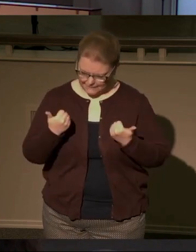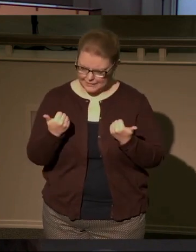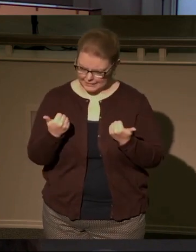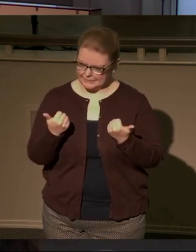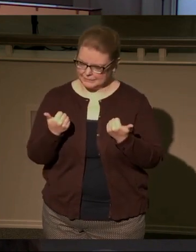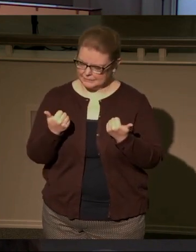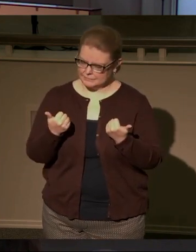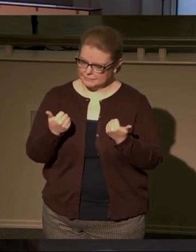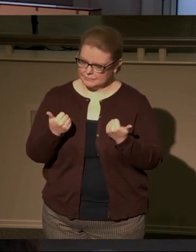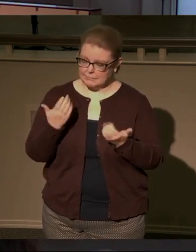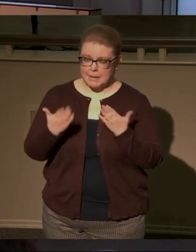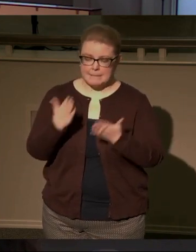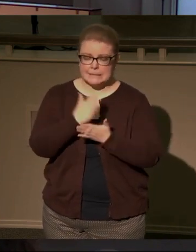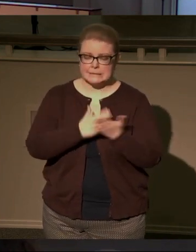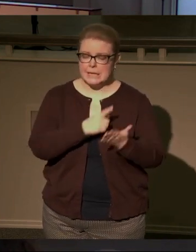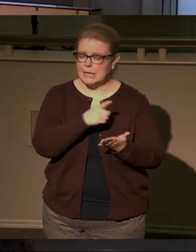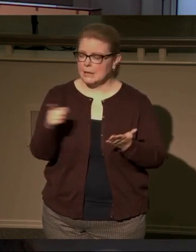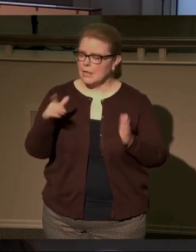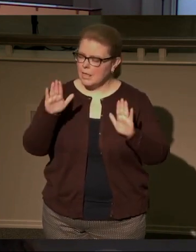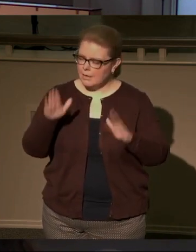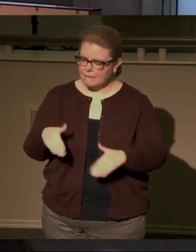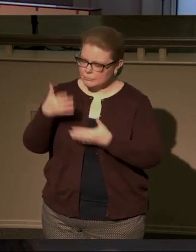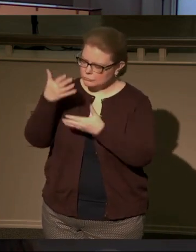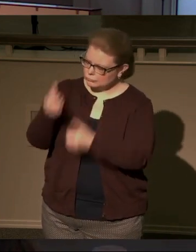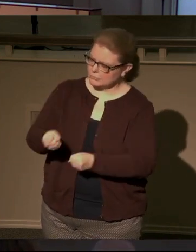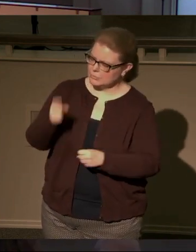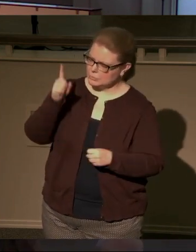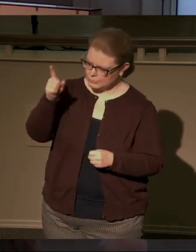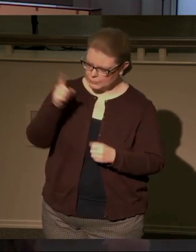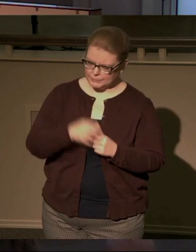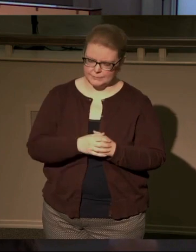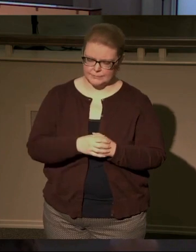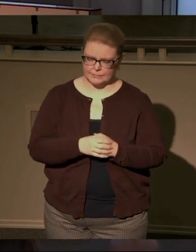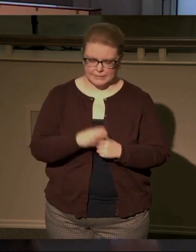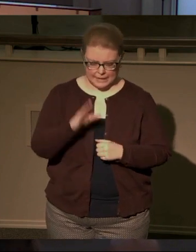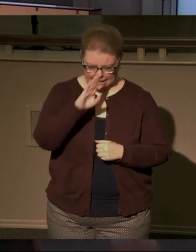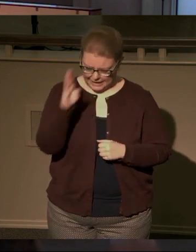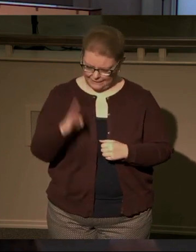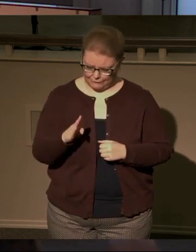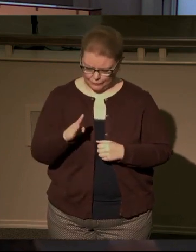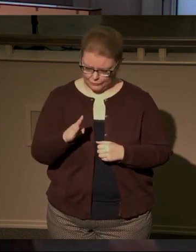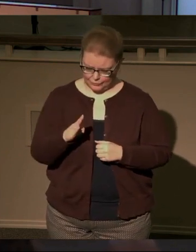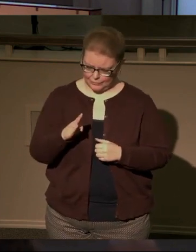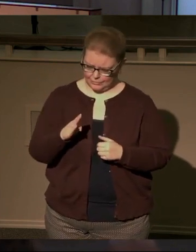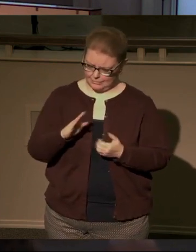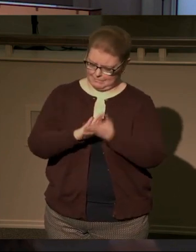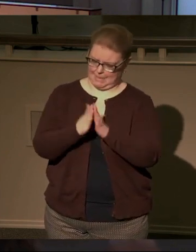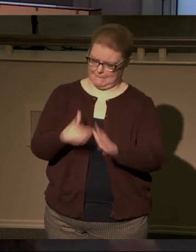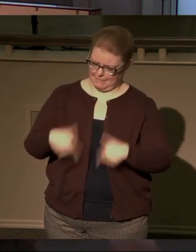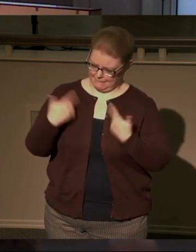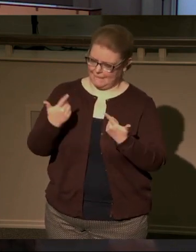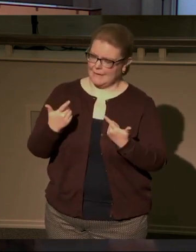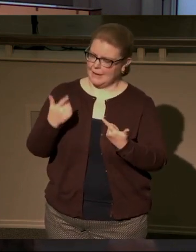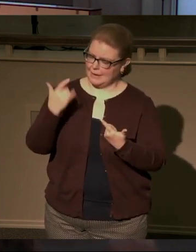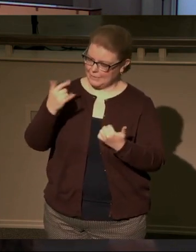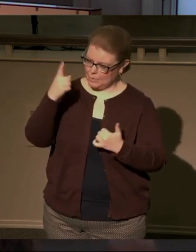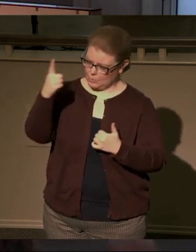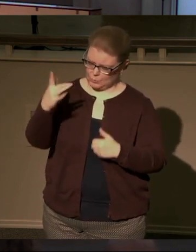Well, there are some who've never trusted Christ. They've never been made alive, and you're calling to them right now for this